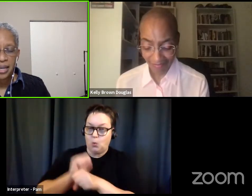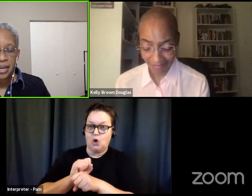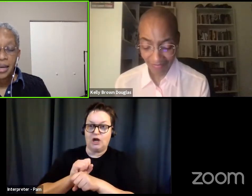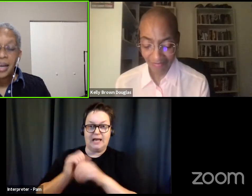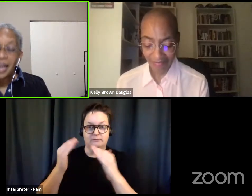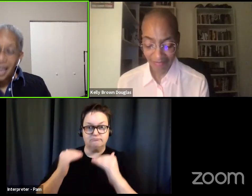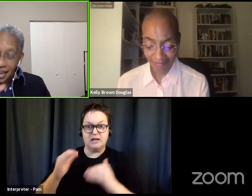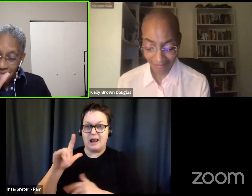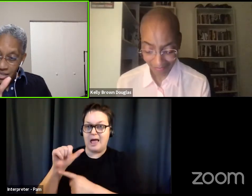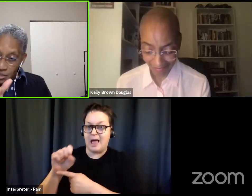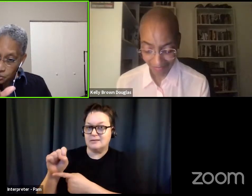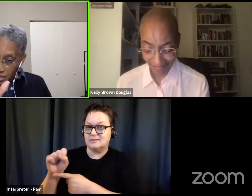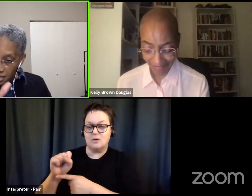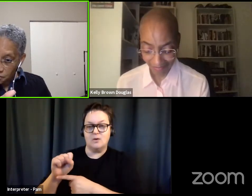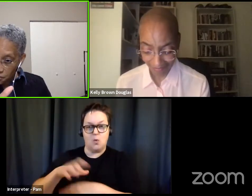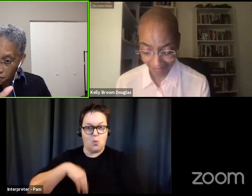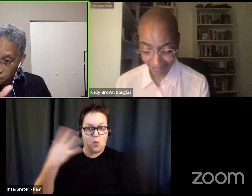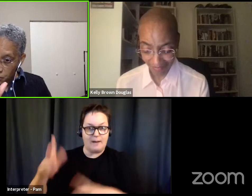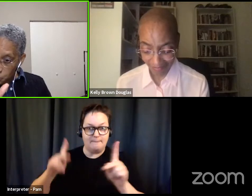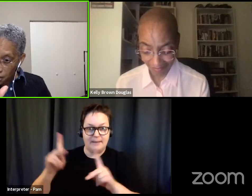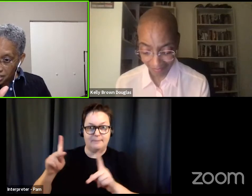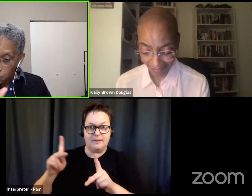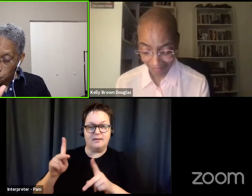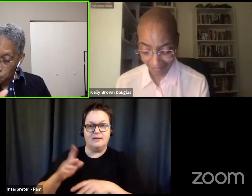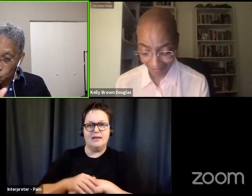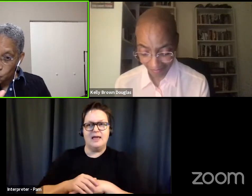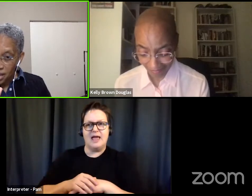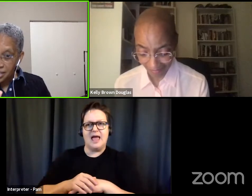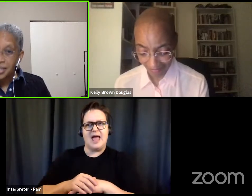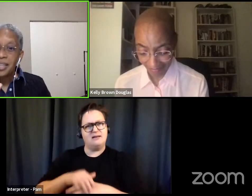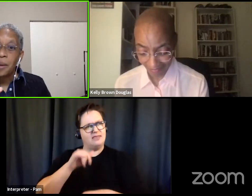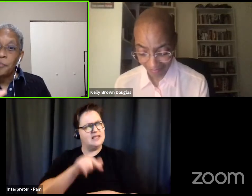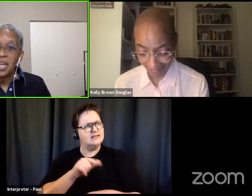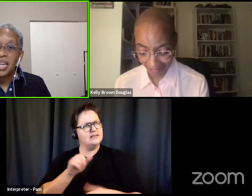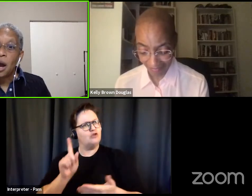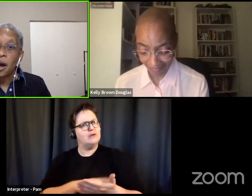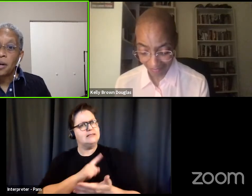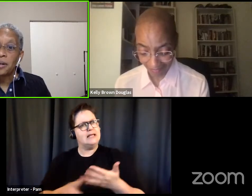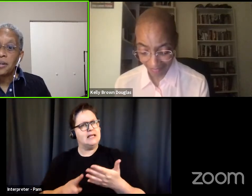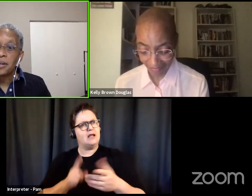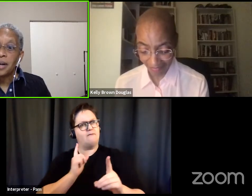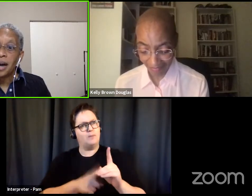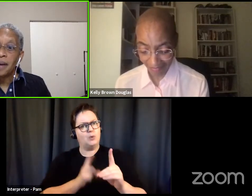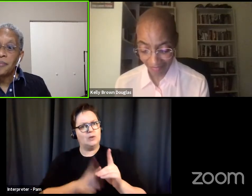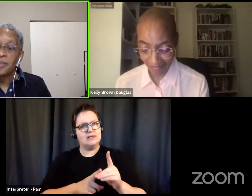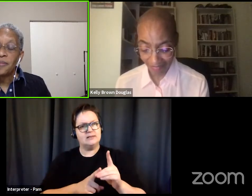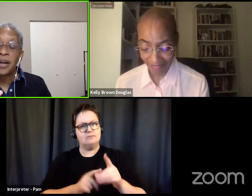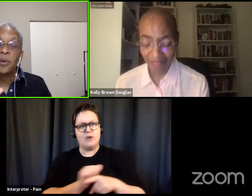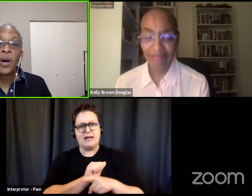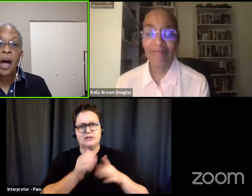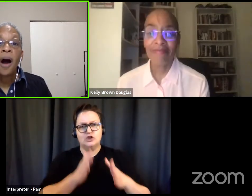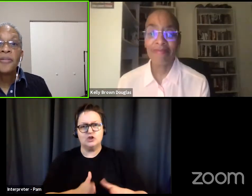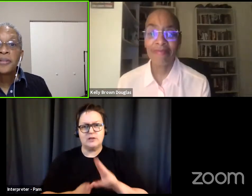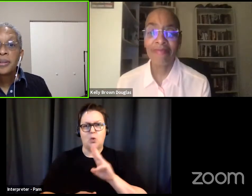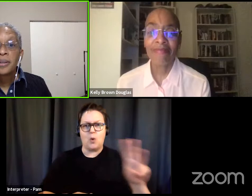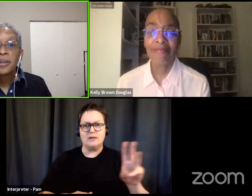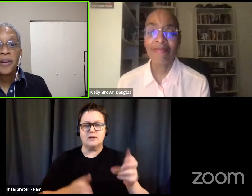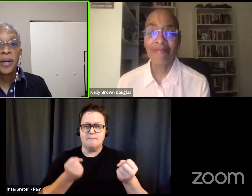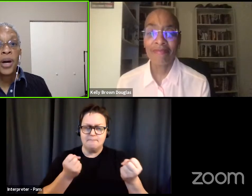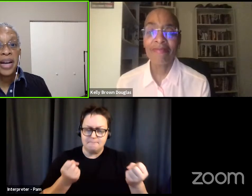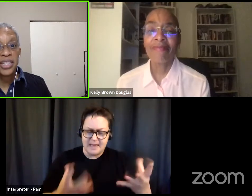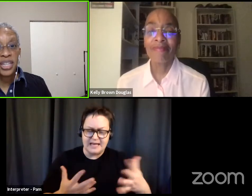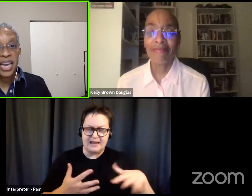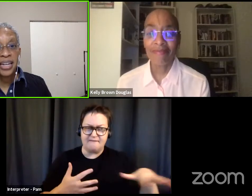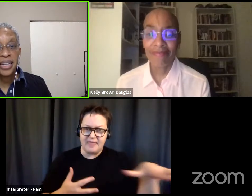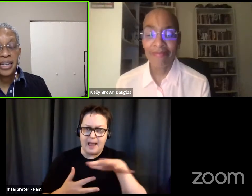States. And this is a critique of Buddhist practitioners in the West, that many are very well off,